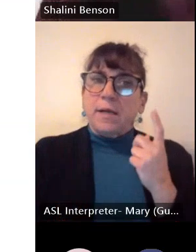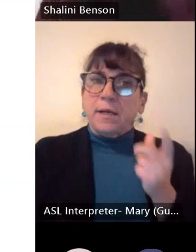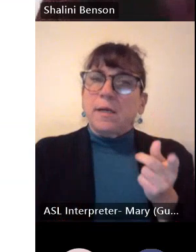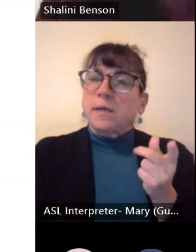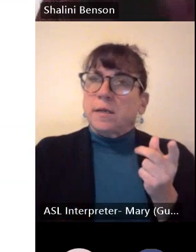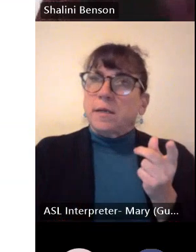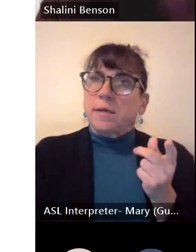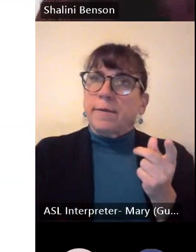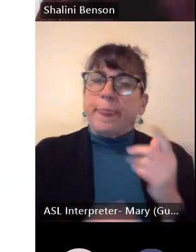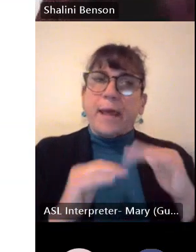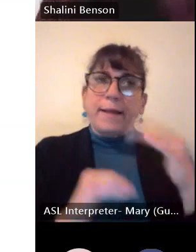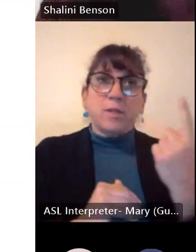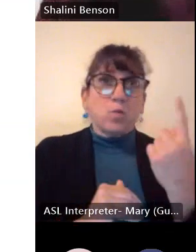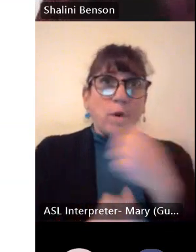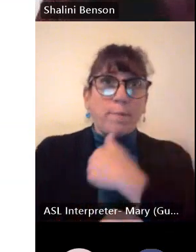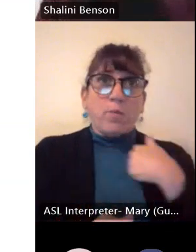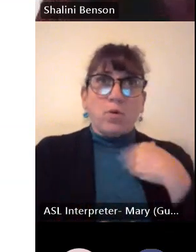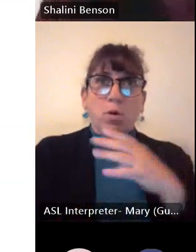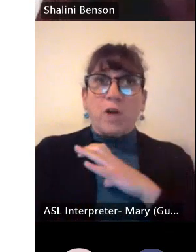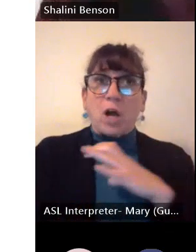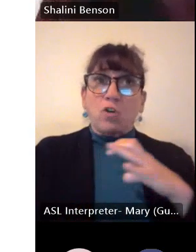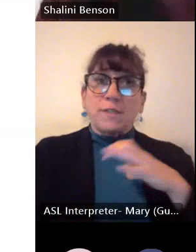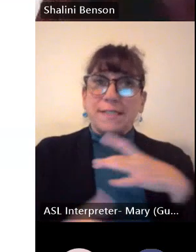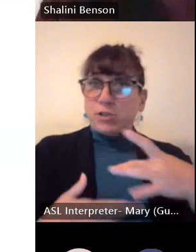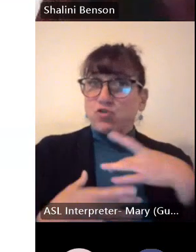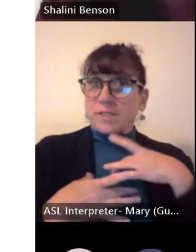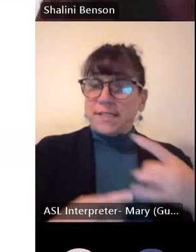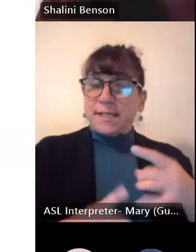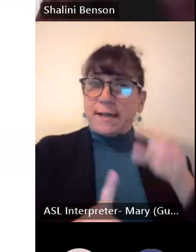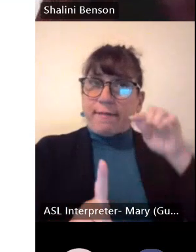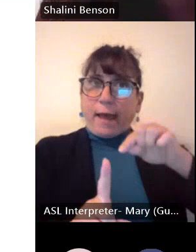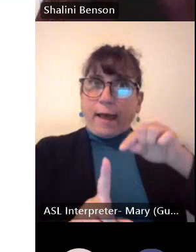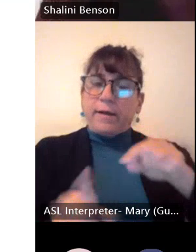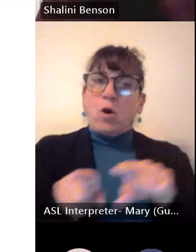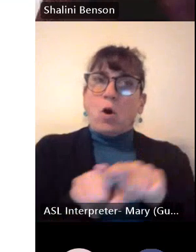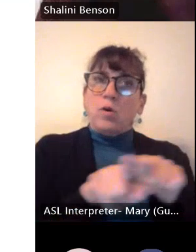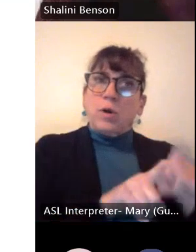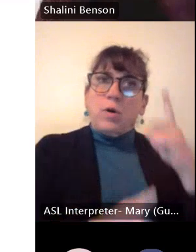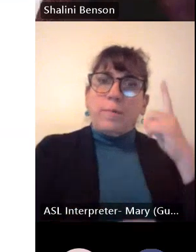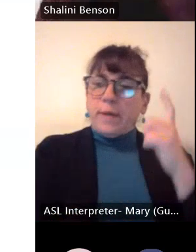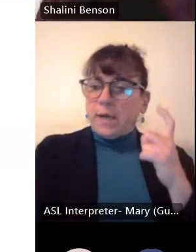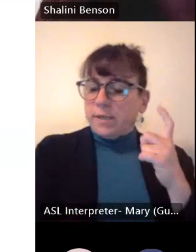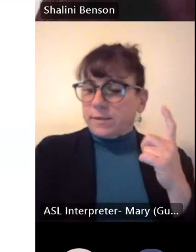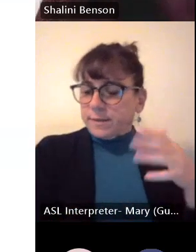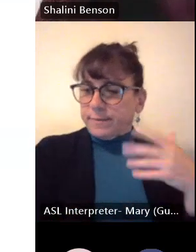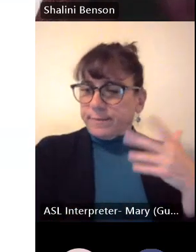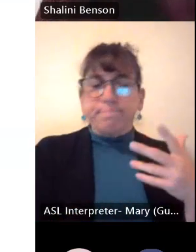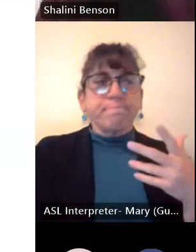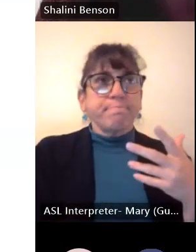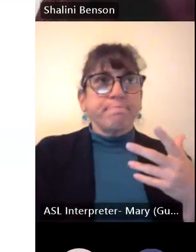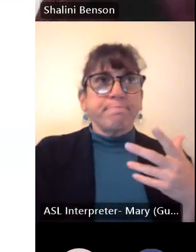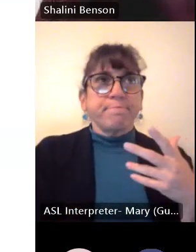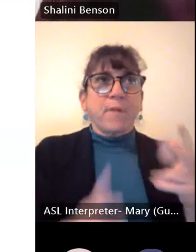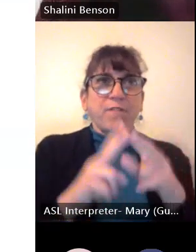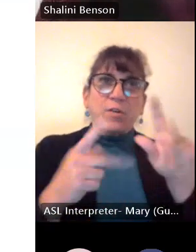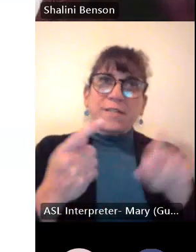is at least one member of Congress interested in that. It is also because there are very